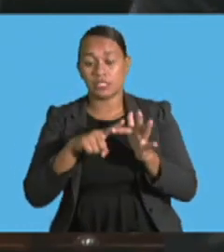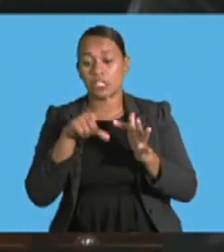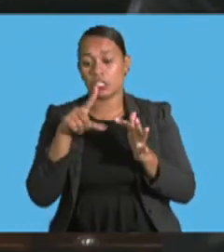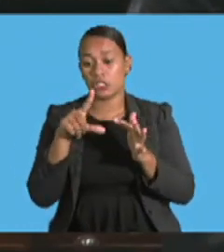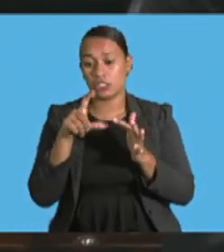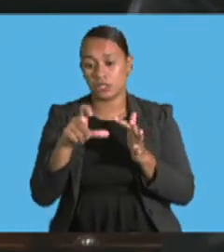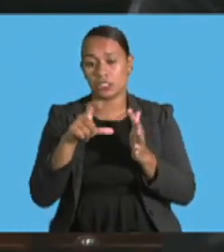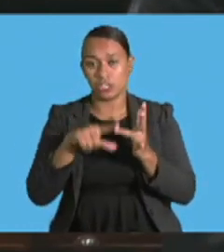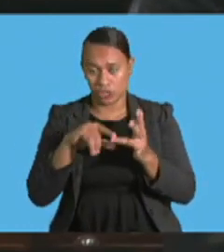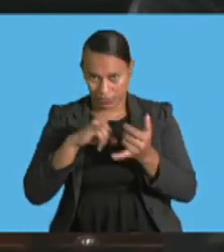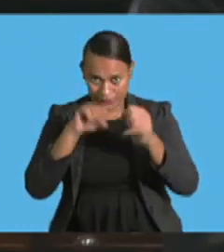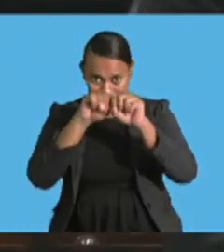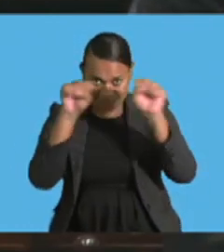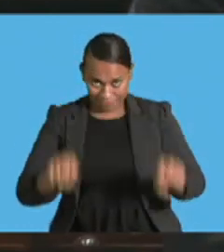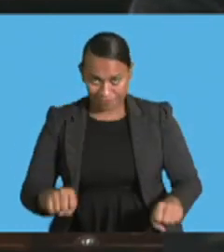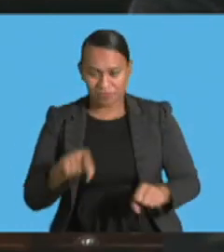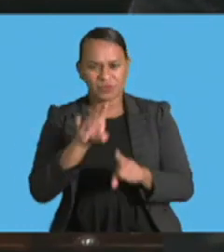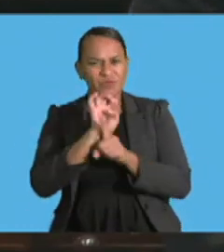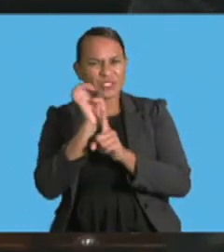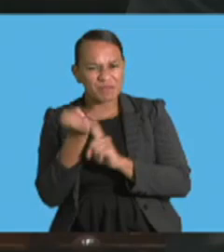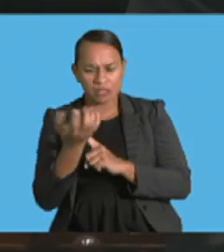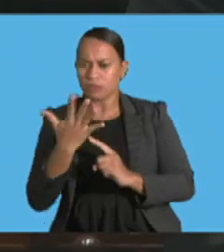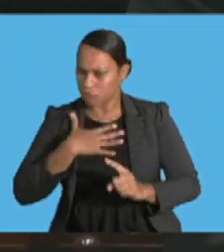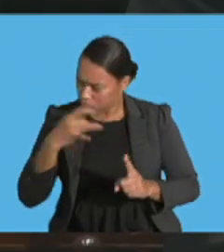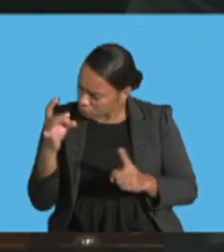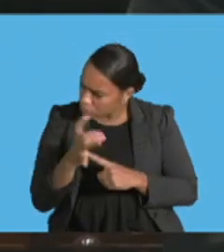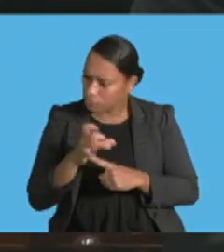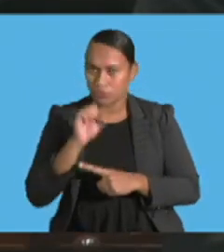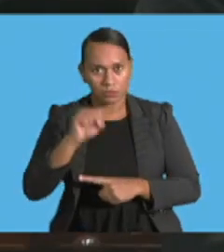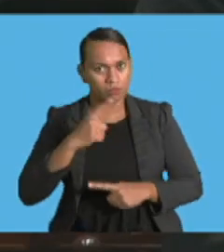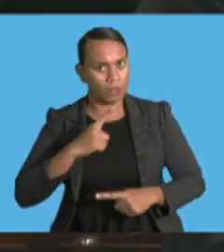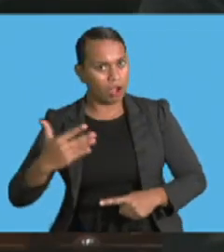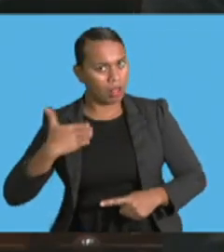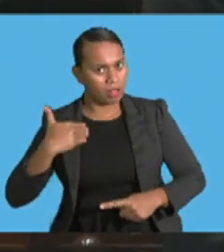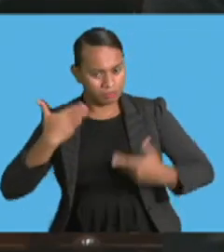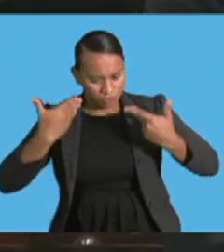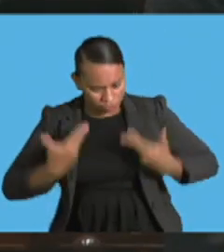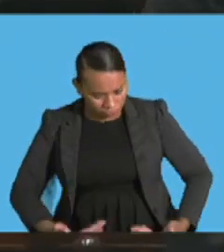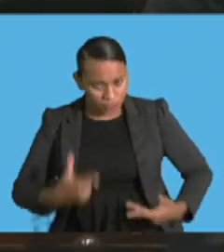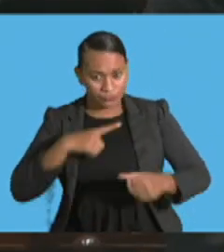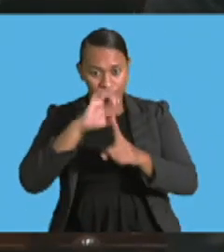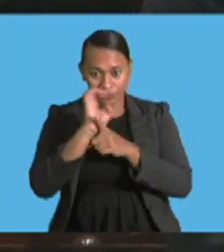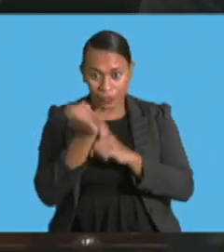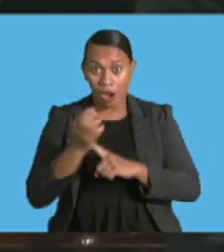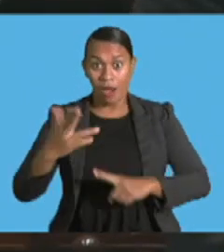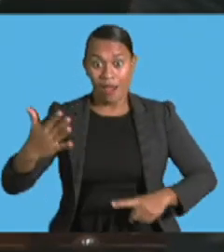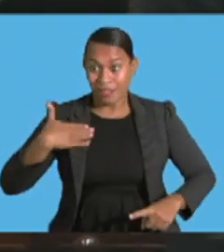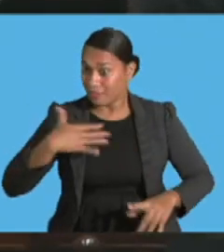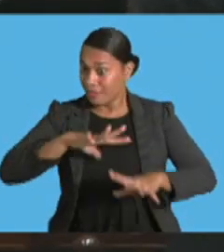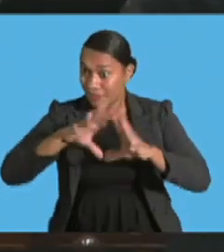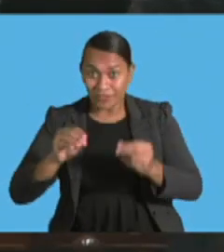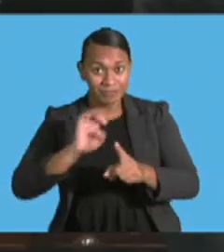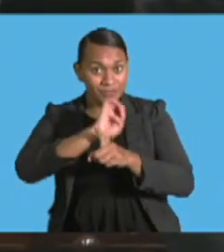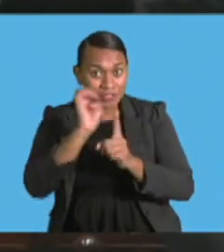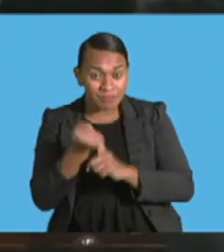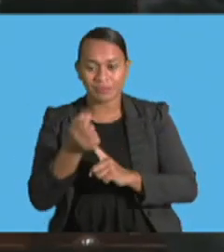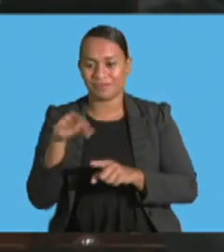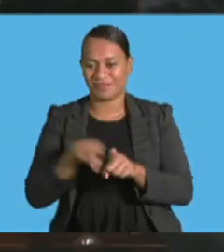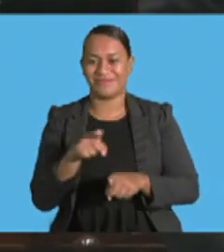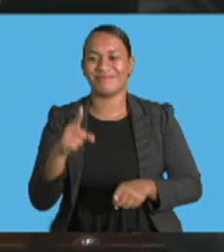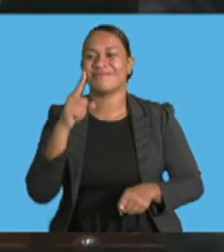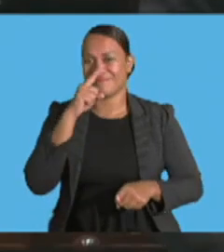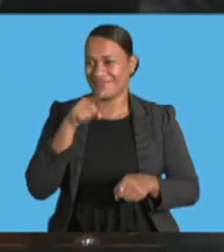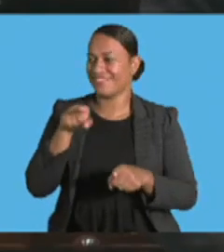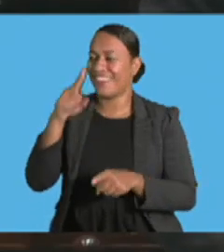for healthy people in a healthy nation. For this reason, Mr. Speaker, say our ministry through various policies and international